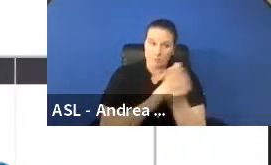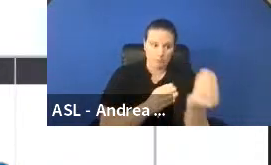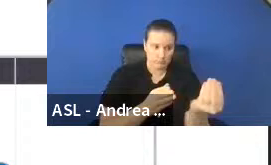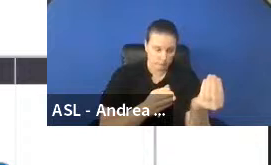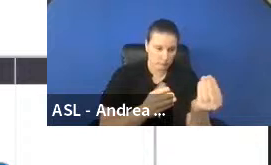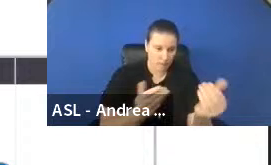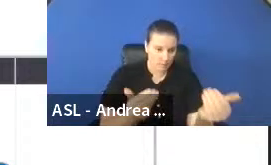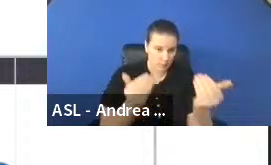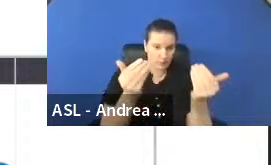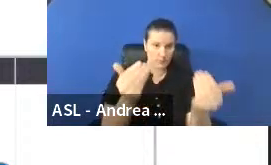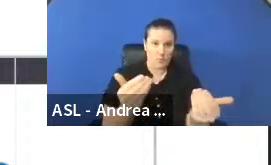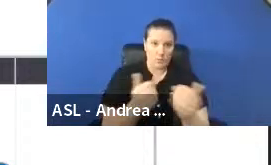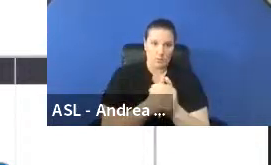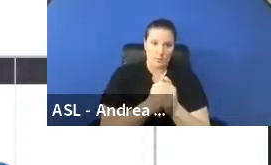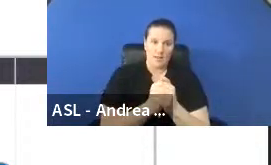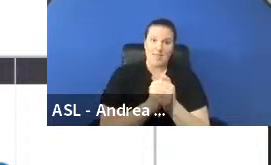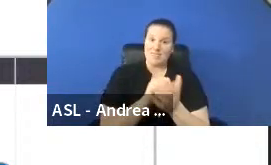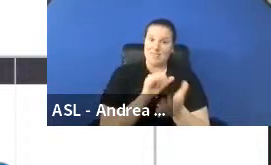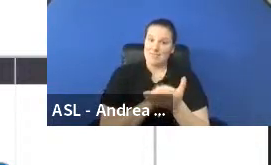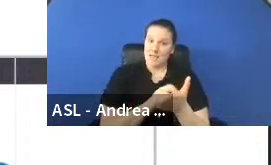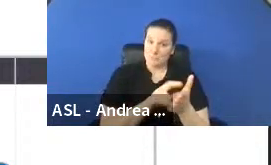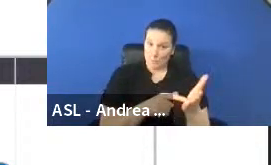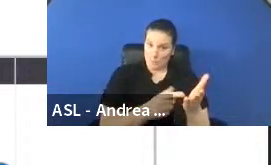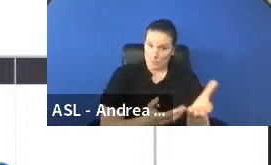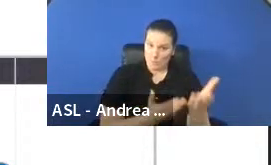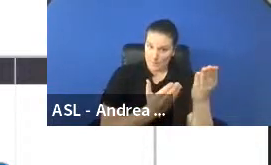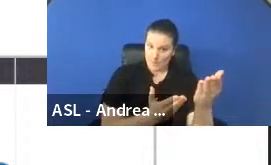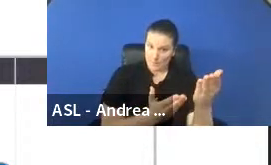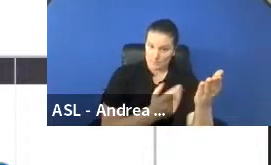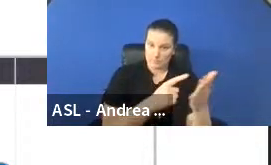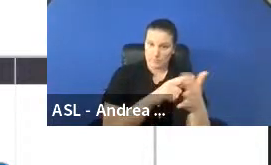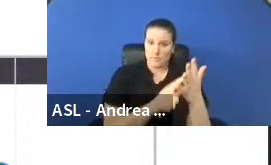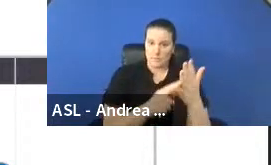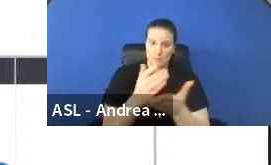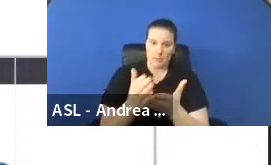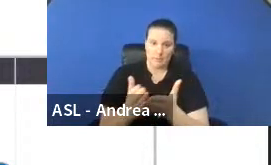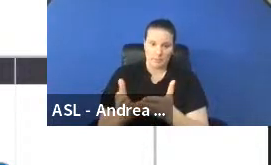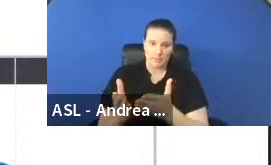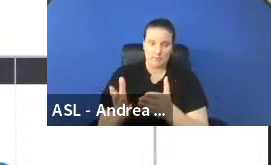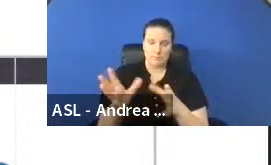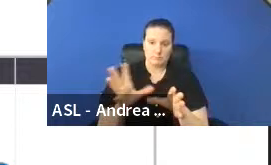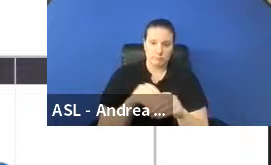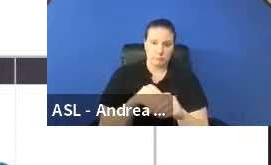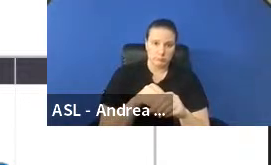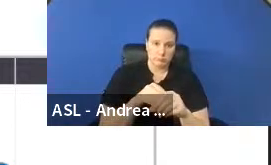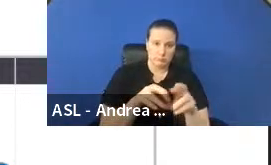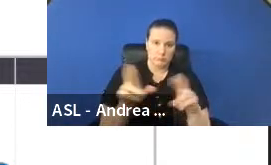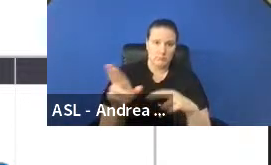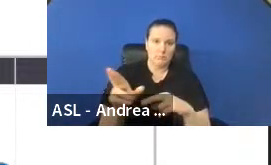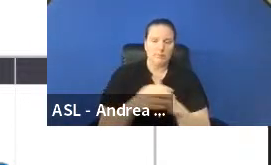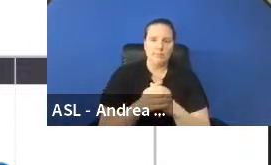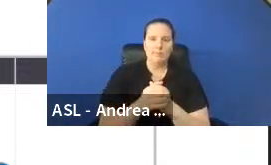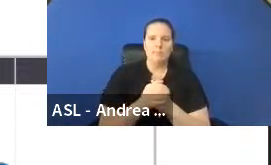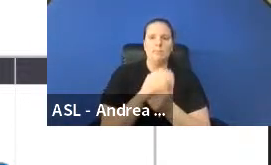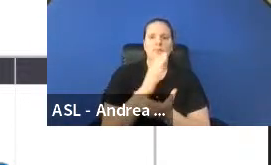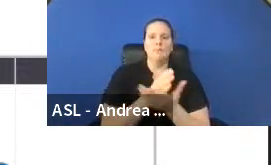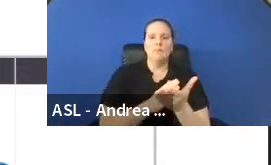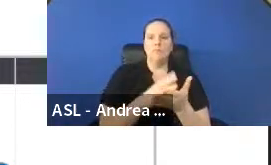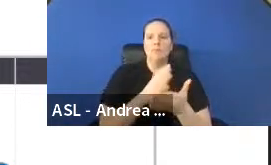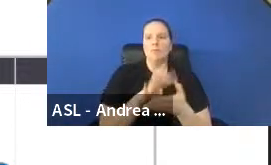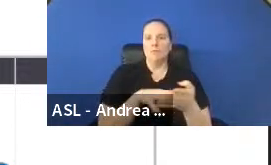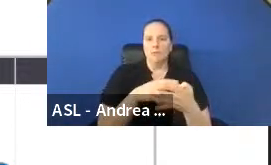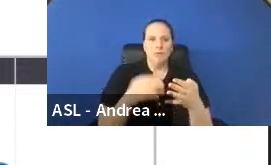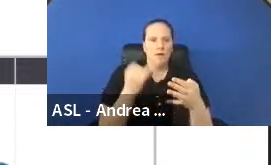that this is what we're recommending. These are pieces that are queued up, maybe some sense of schedule, or if